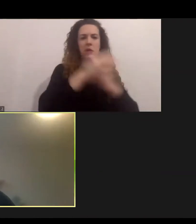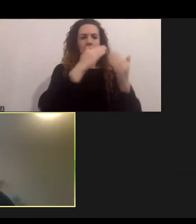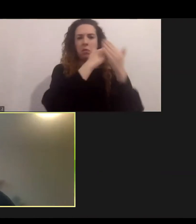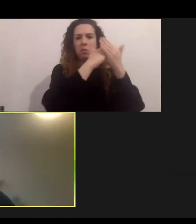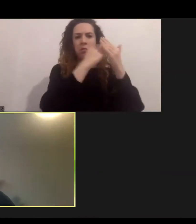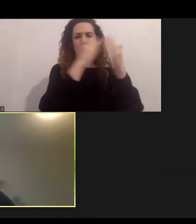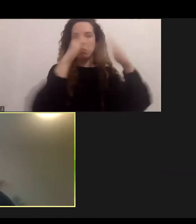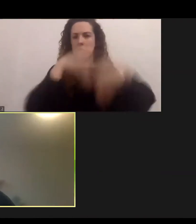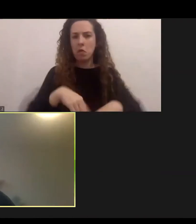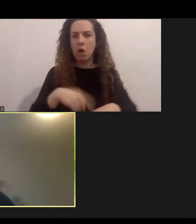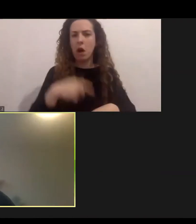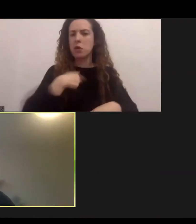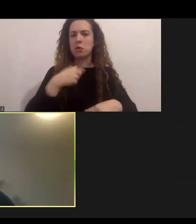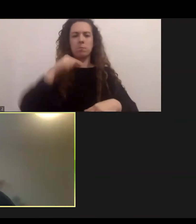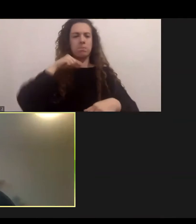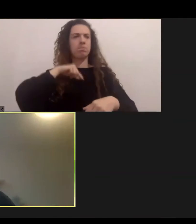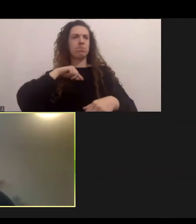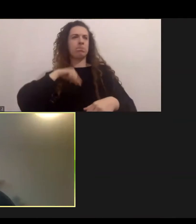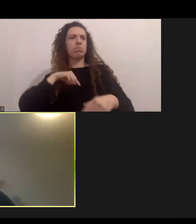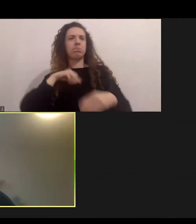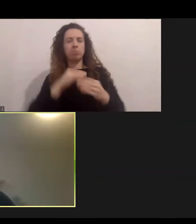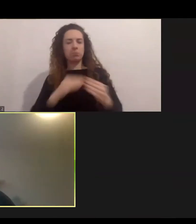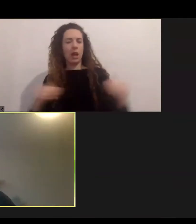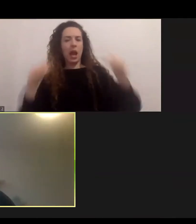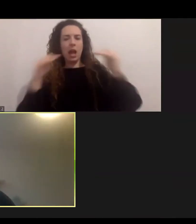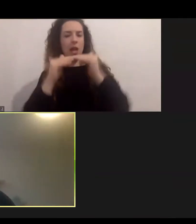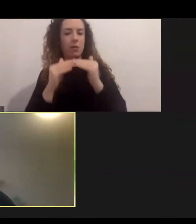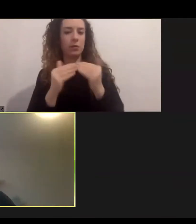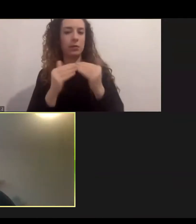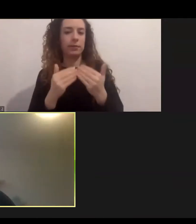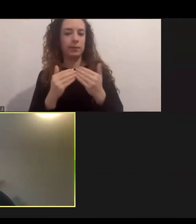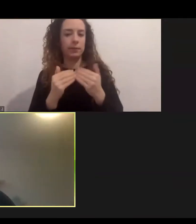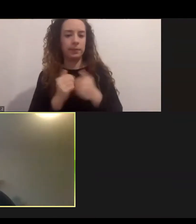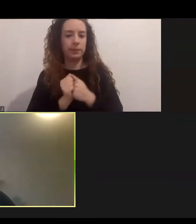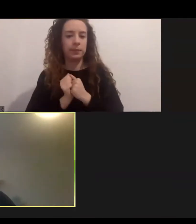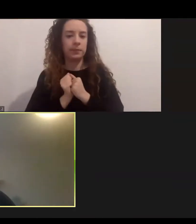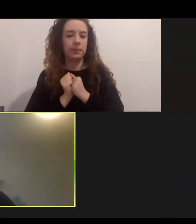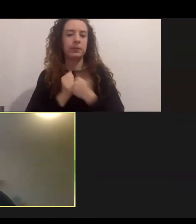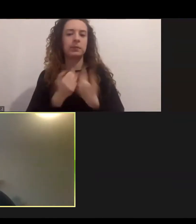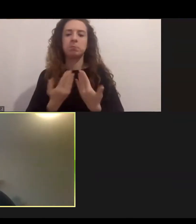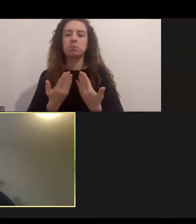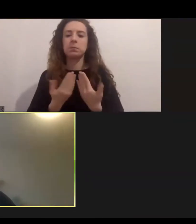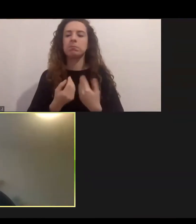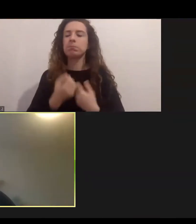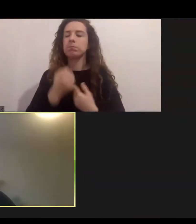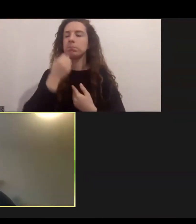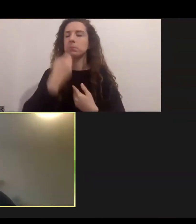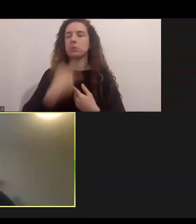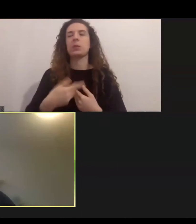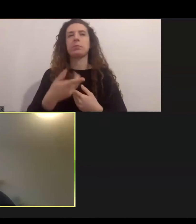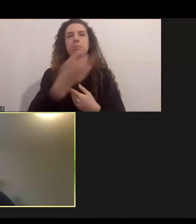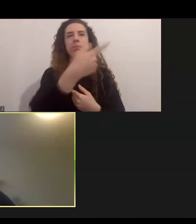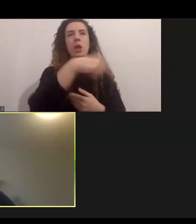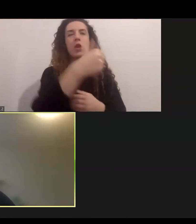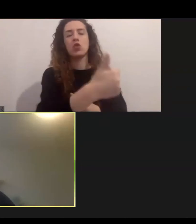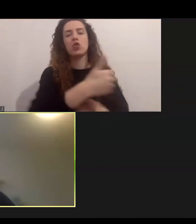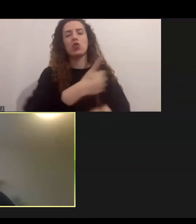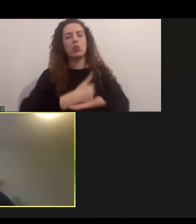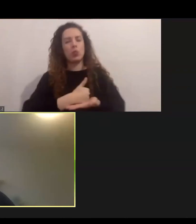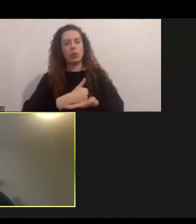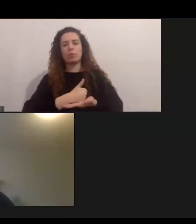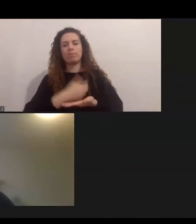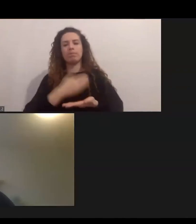problem. I just ask the Center of Theresias to find a solution for me, and